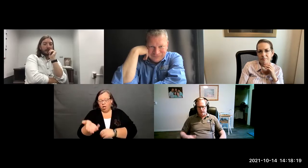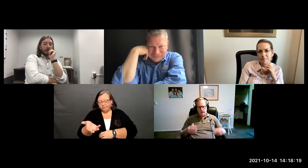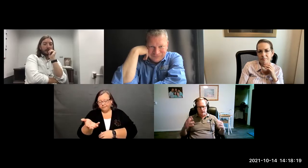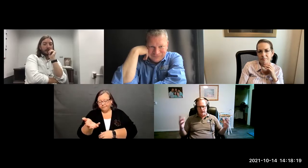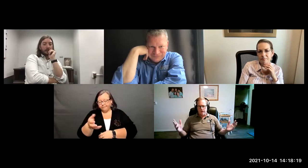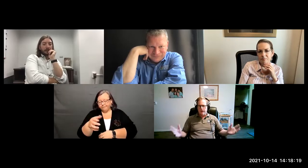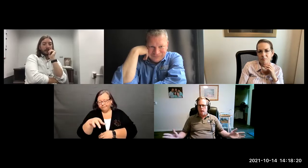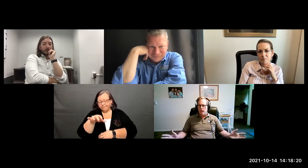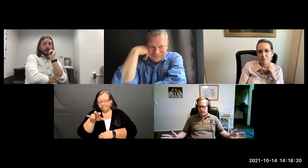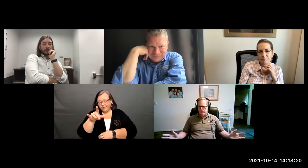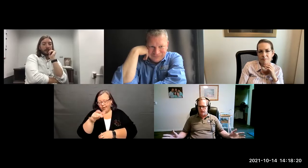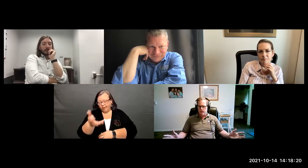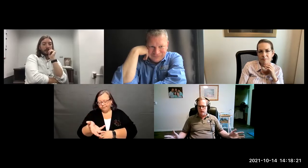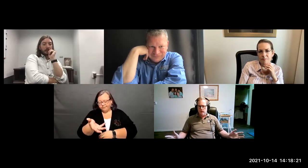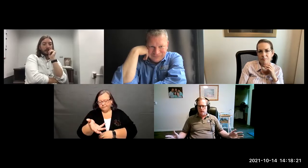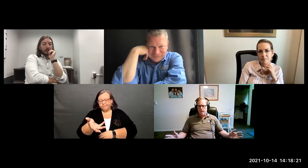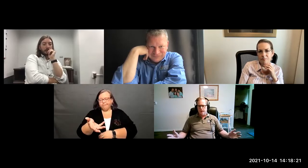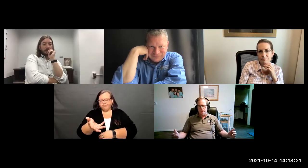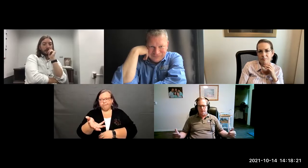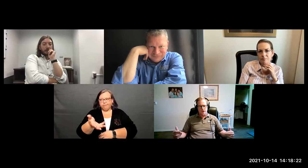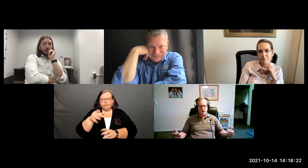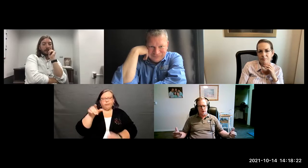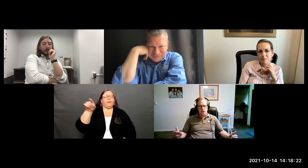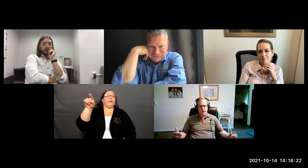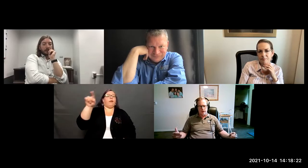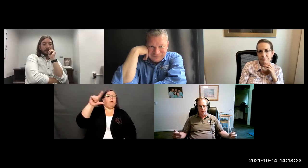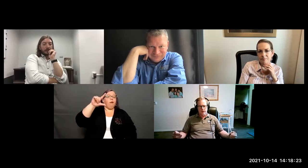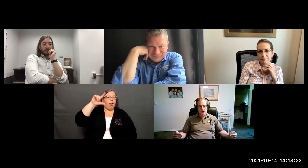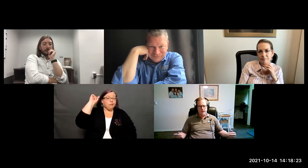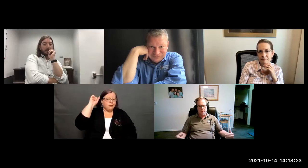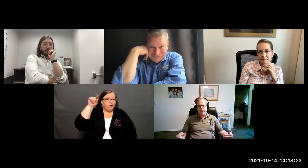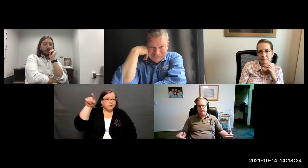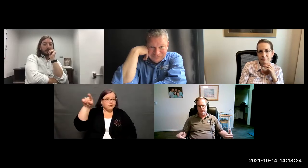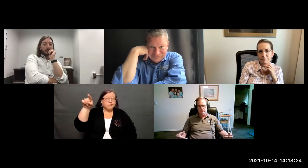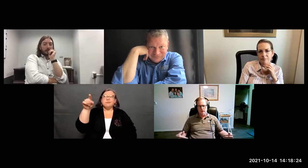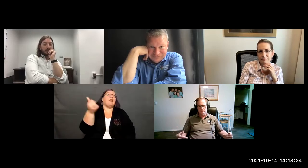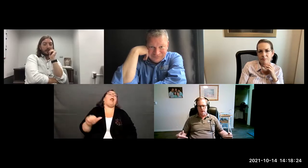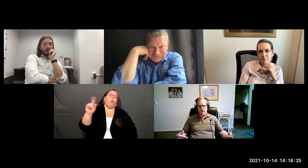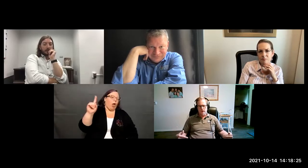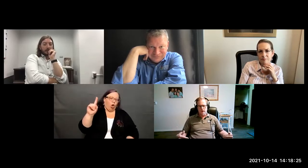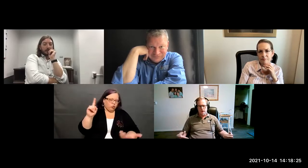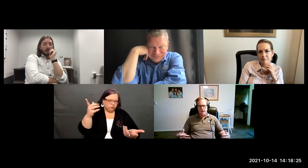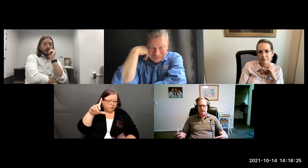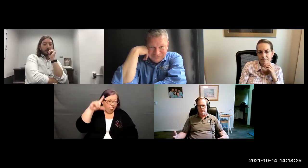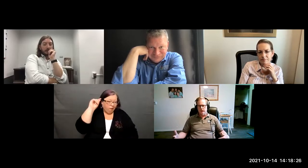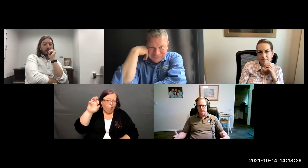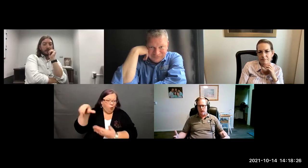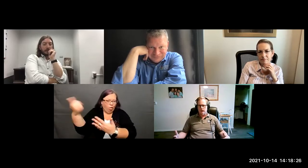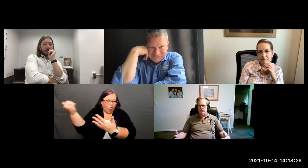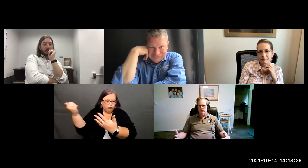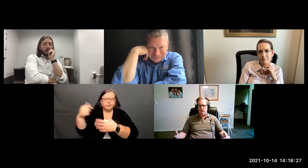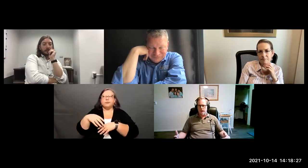the Gallaudet or anywhere else would be in a position where they would have to treat the